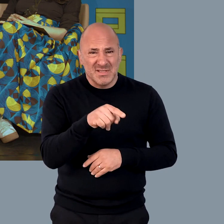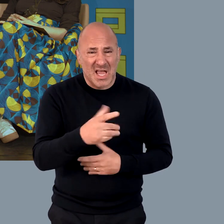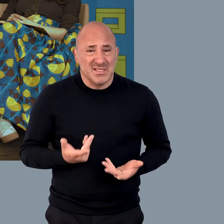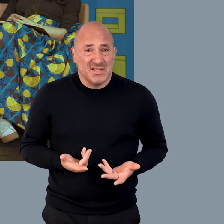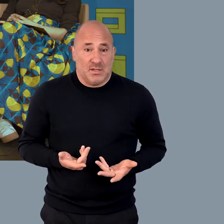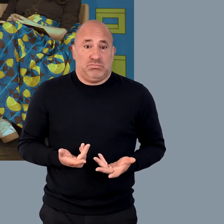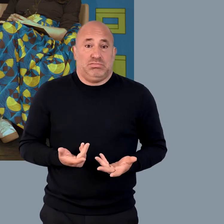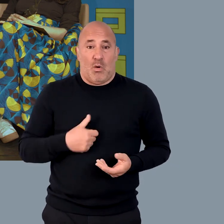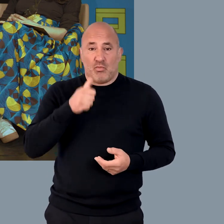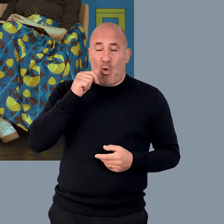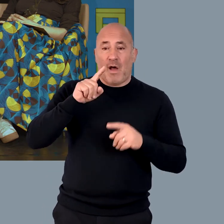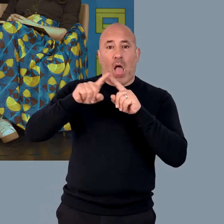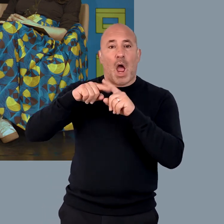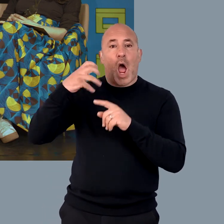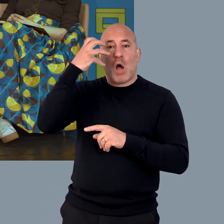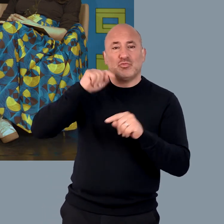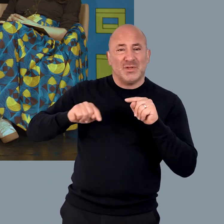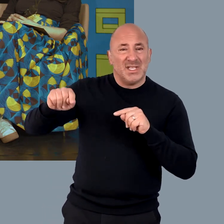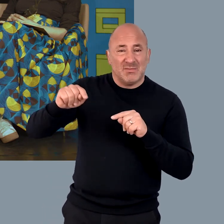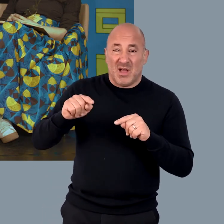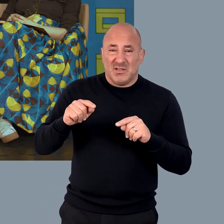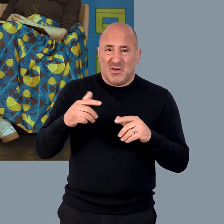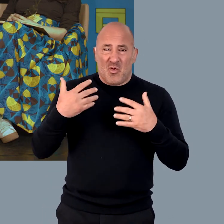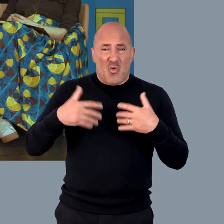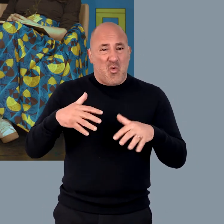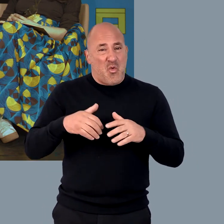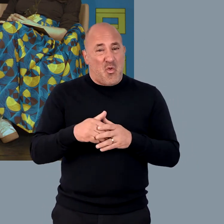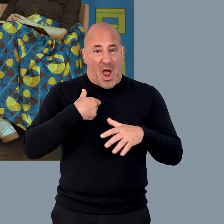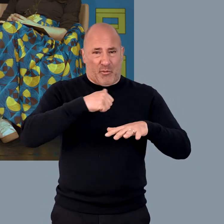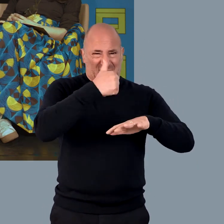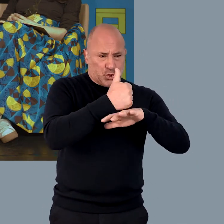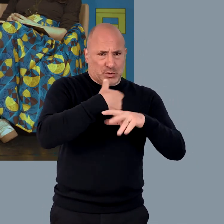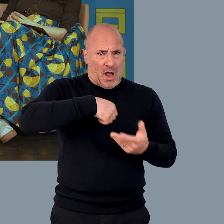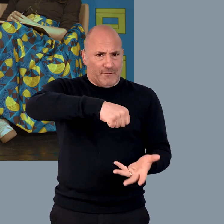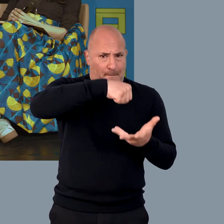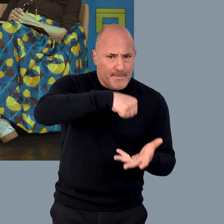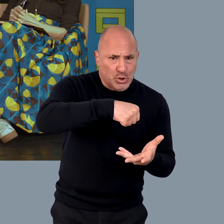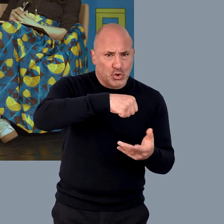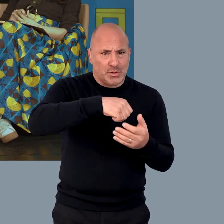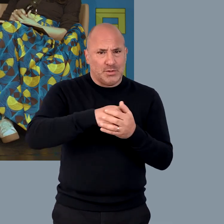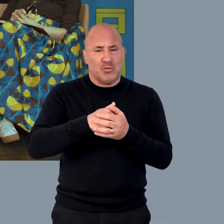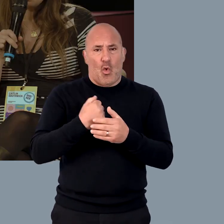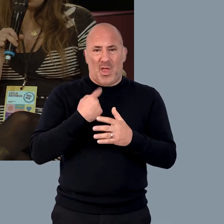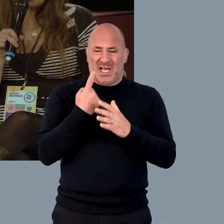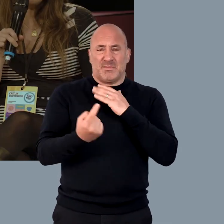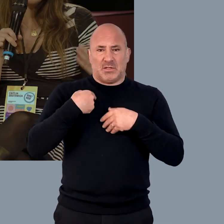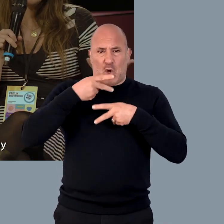of food waste every year in the UK? I know it for other countries, but it's pretty intense. To